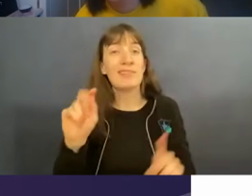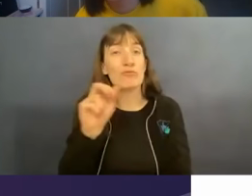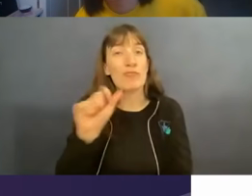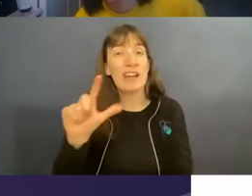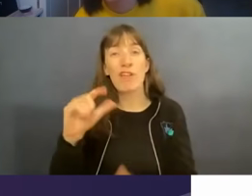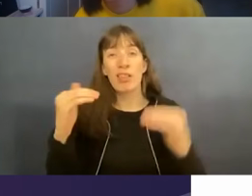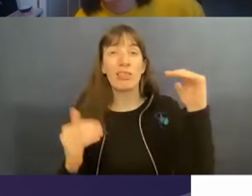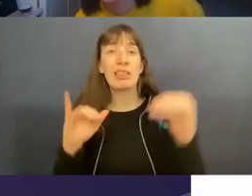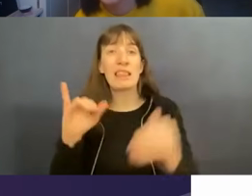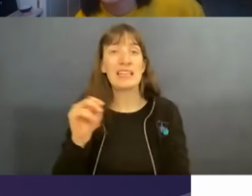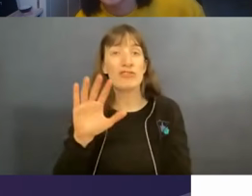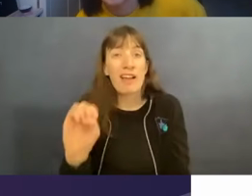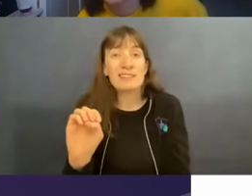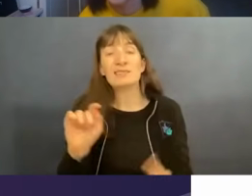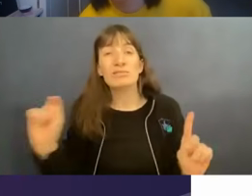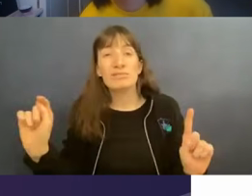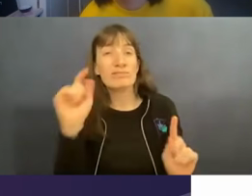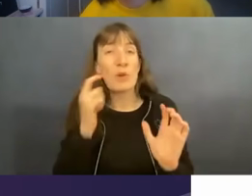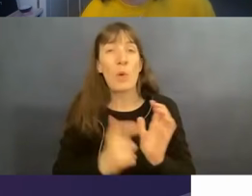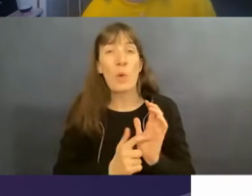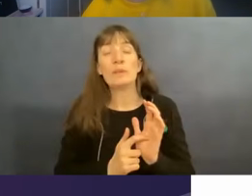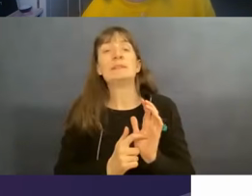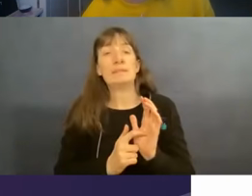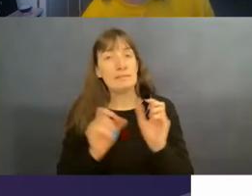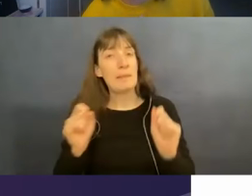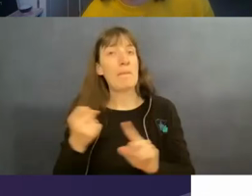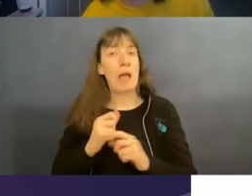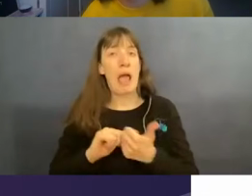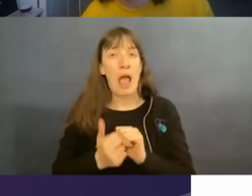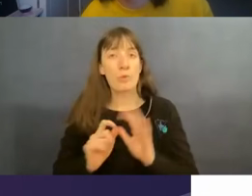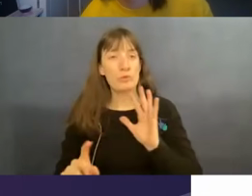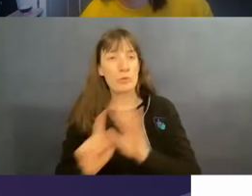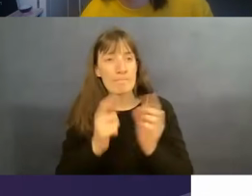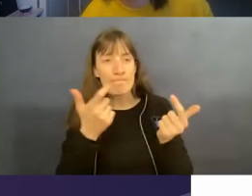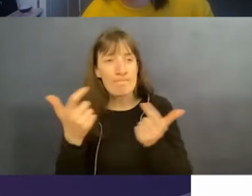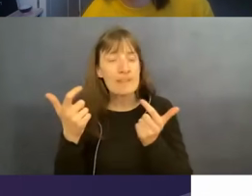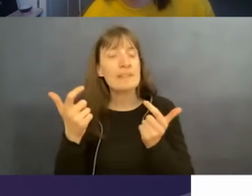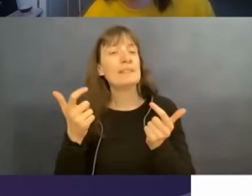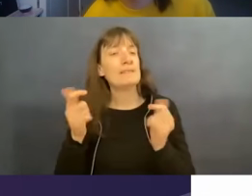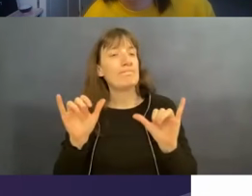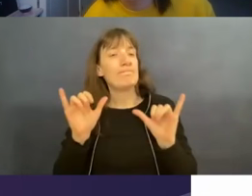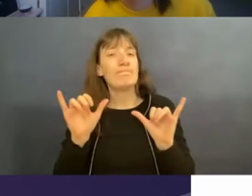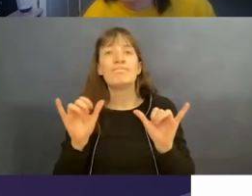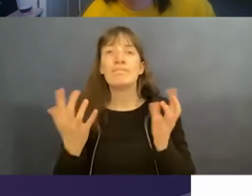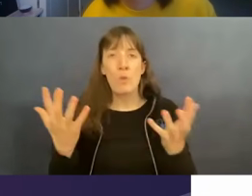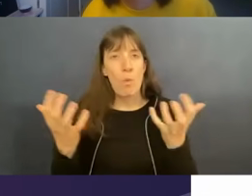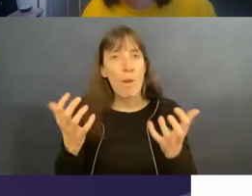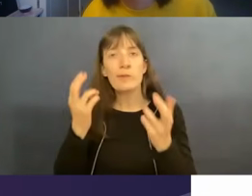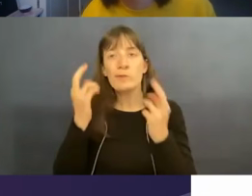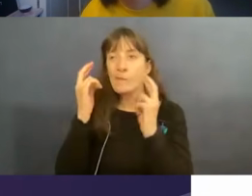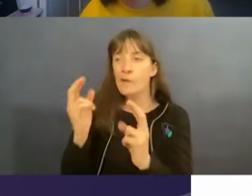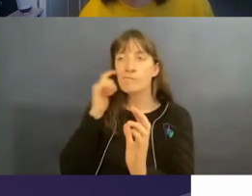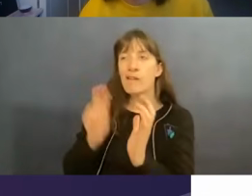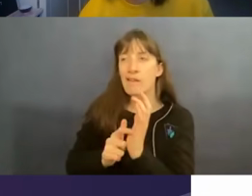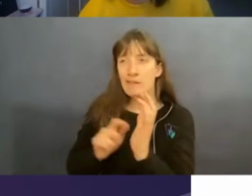be aware of, and things that may be impacting how we're showing up to the webinar now too. And so we want to honor and recognize that and encourage